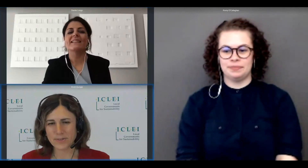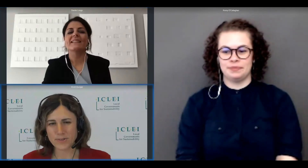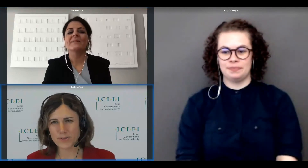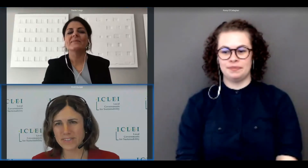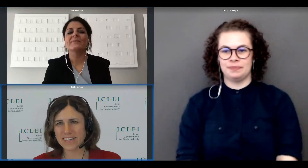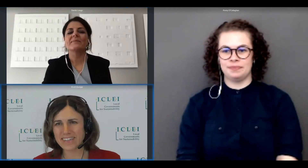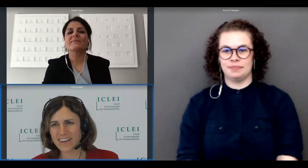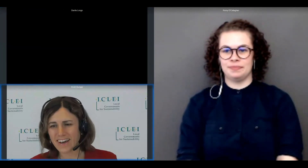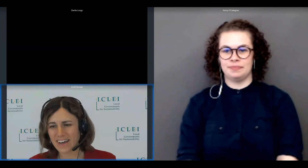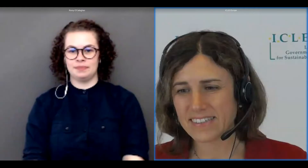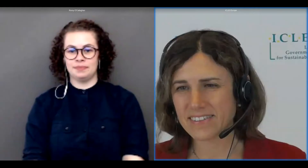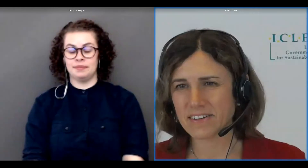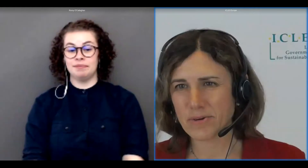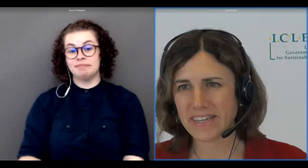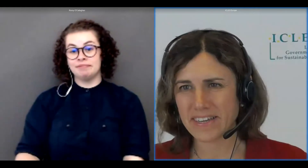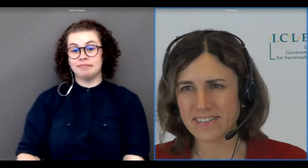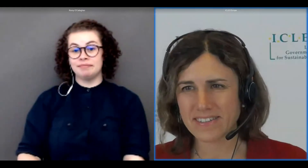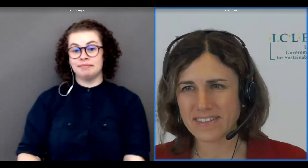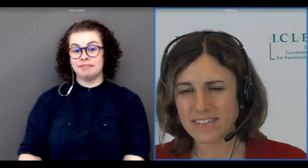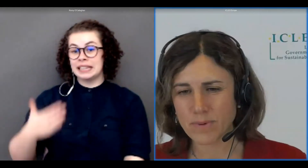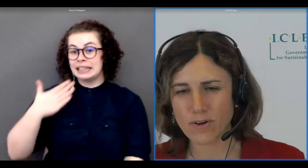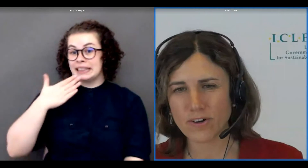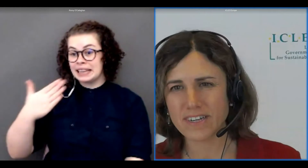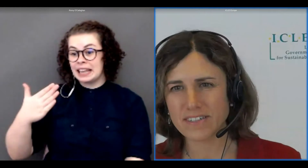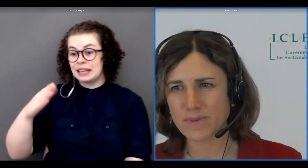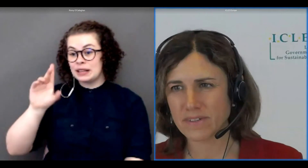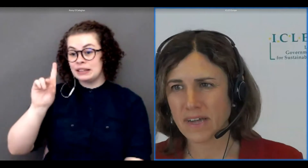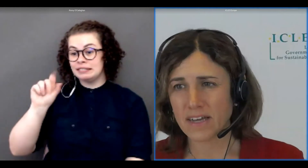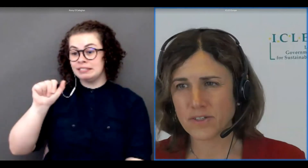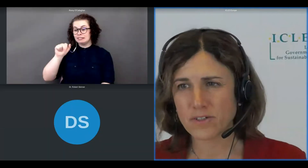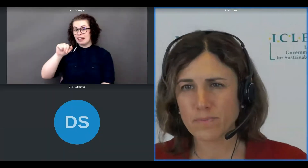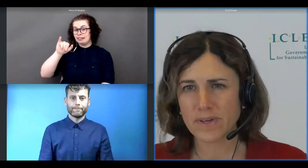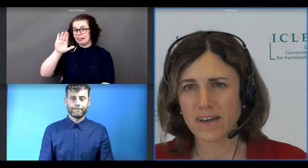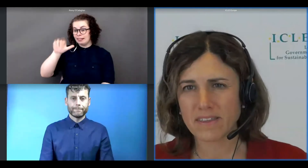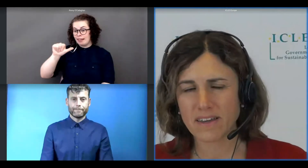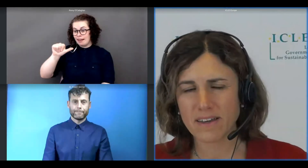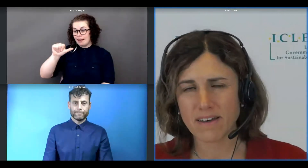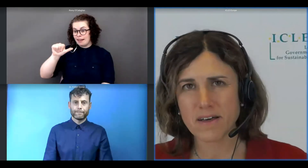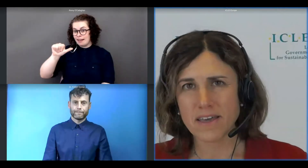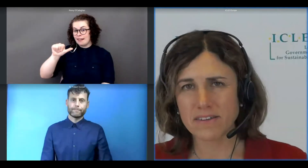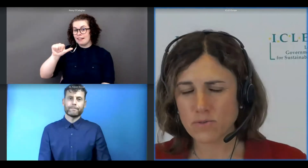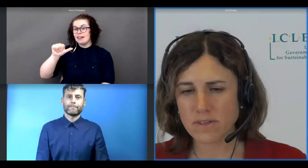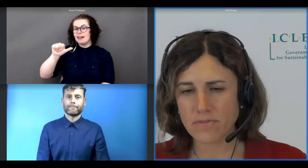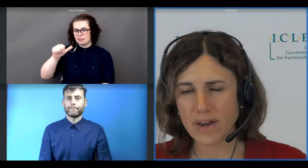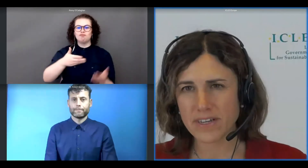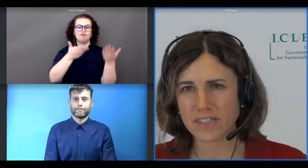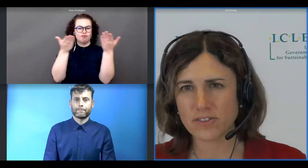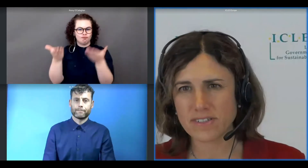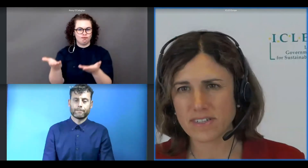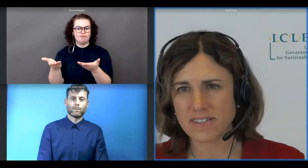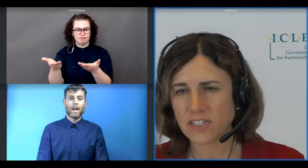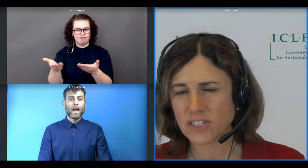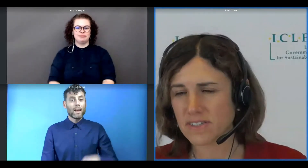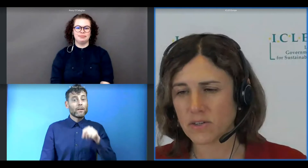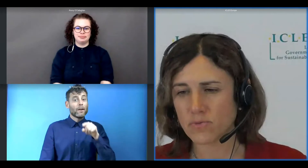Thank you to Danila and the replicator cities, Bologna, Lisbon, and Skopje. I think this was a very